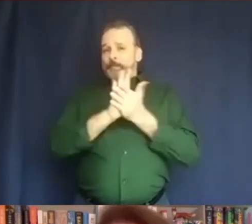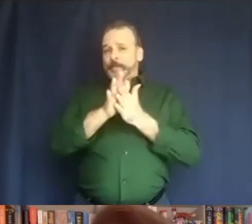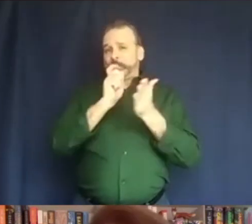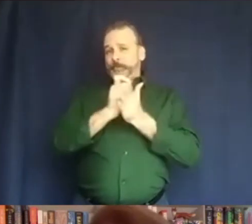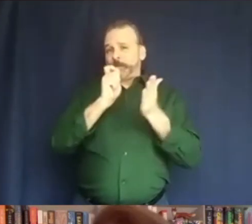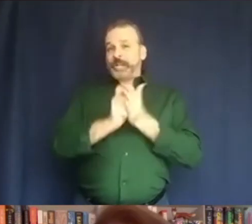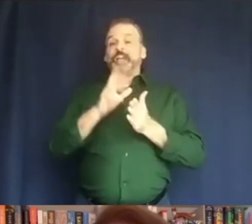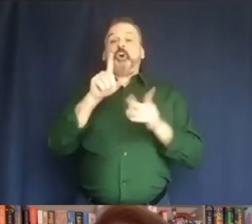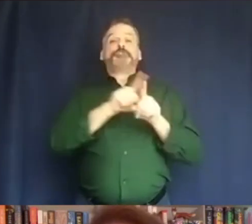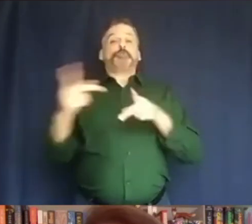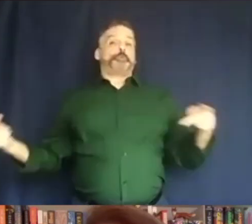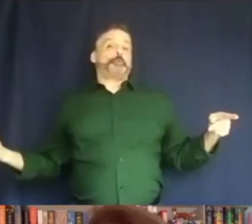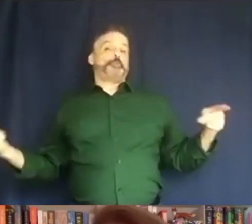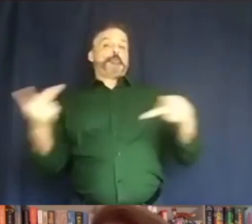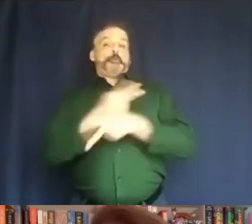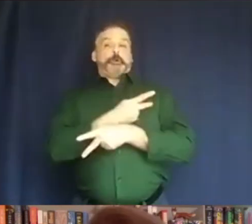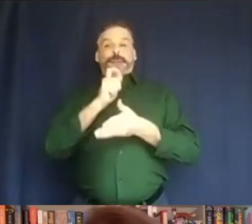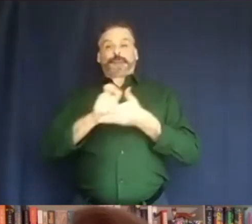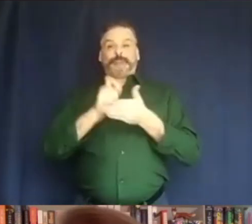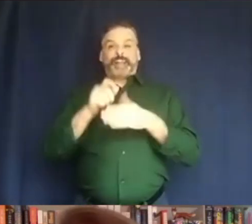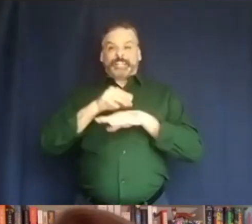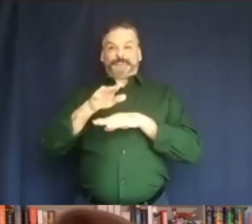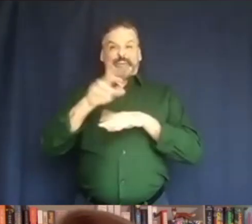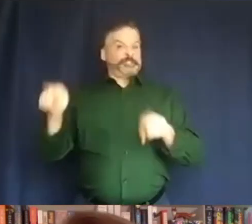of writing advice that you can ever remember receiving?